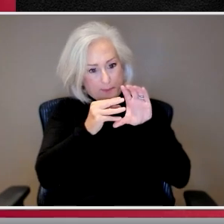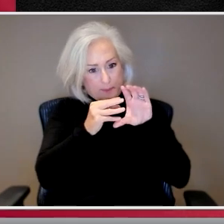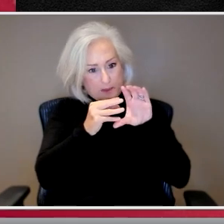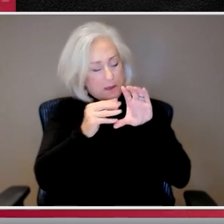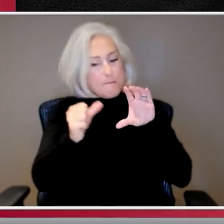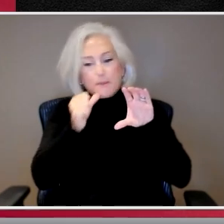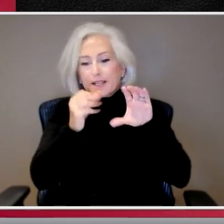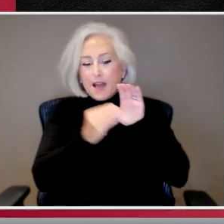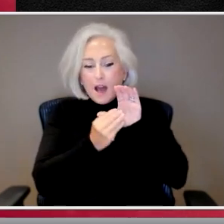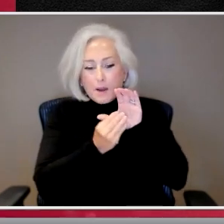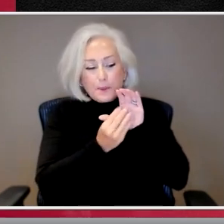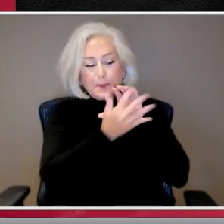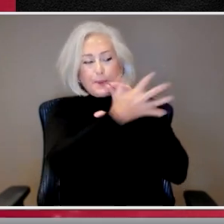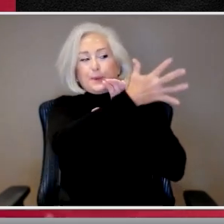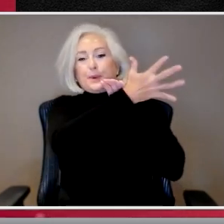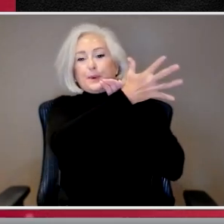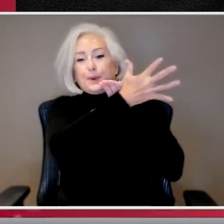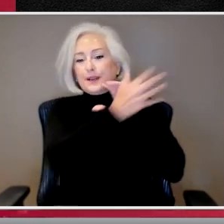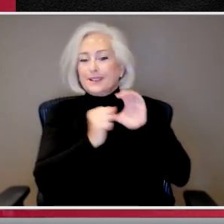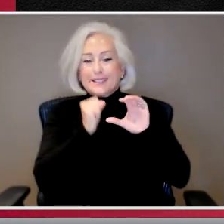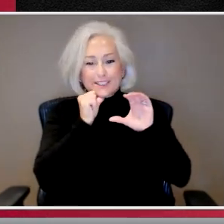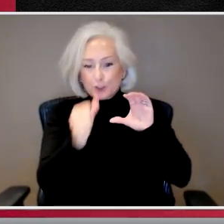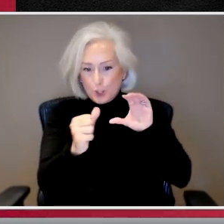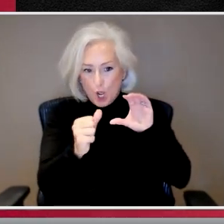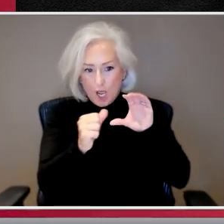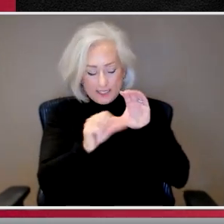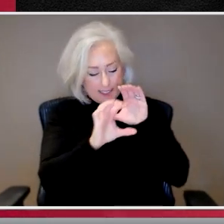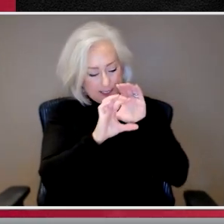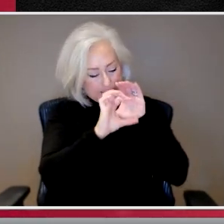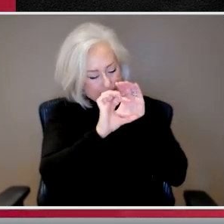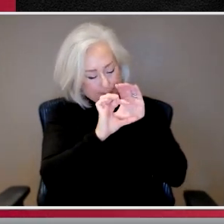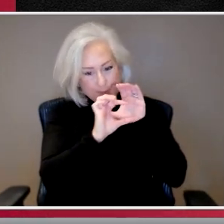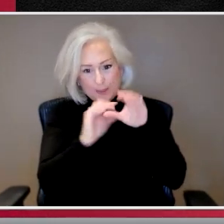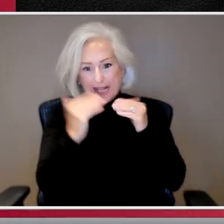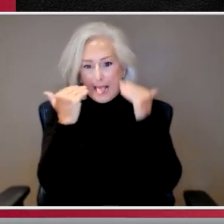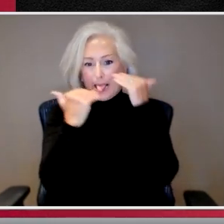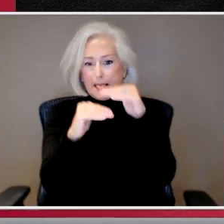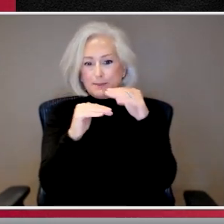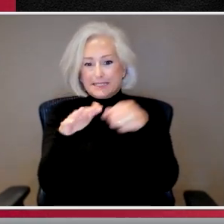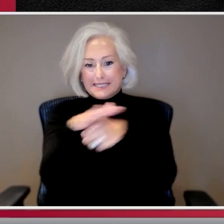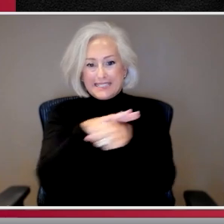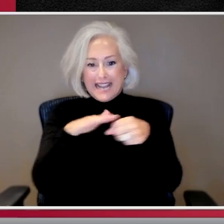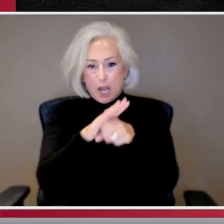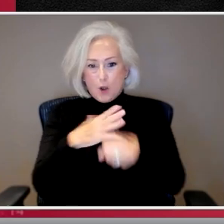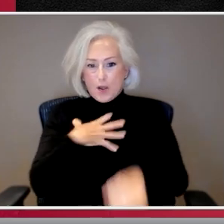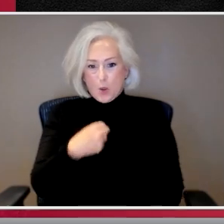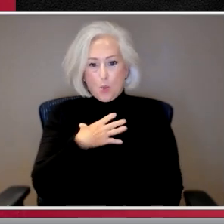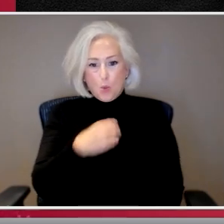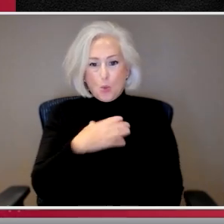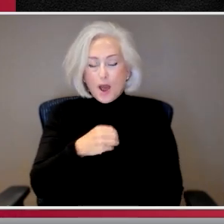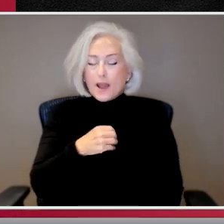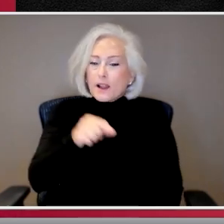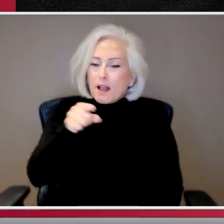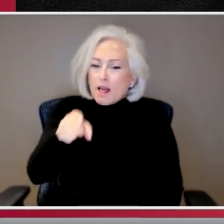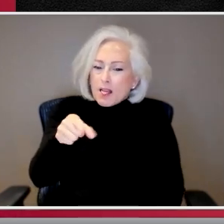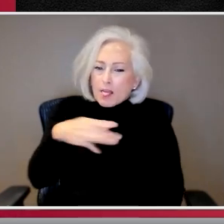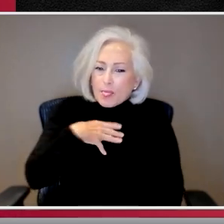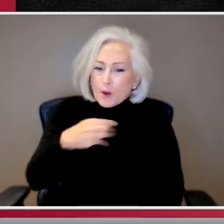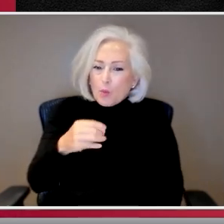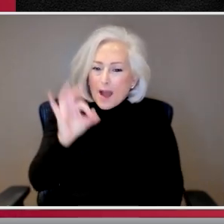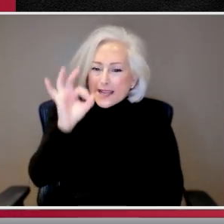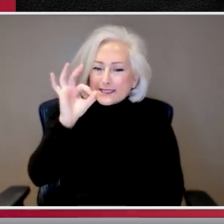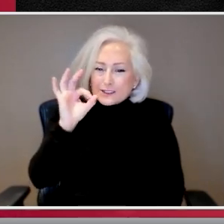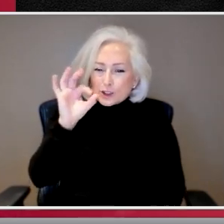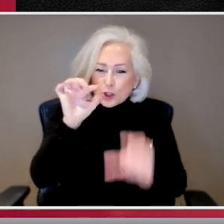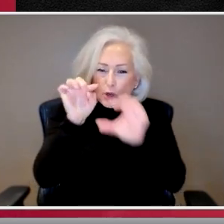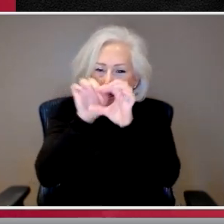on the other side, on the left side of the screen. So is that white blob to the right, is that? That's